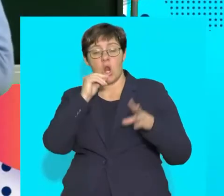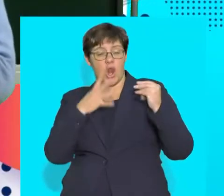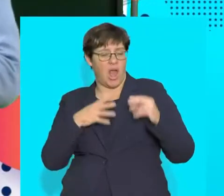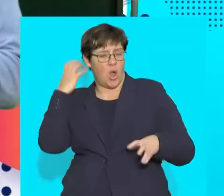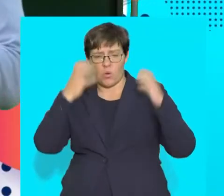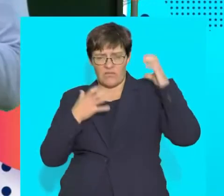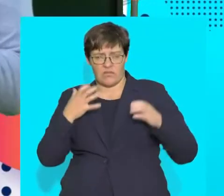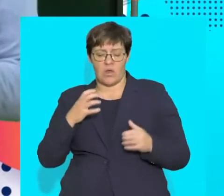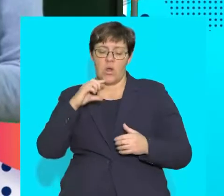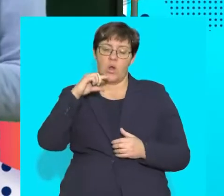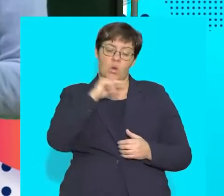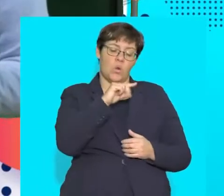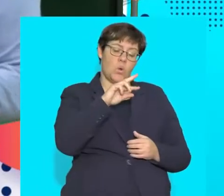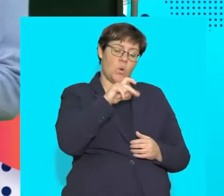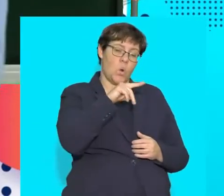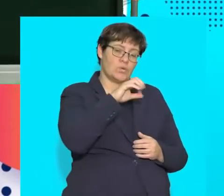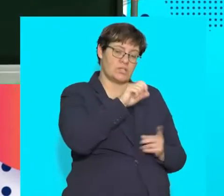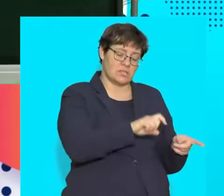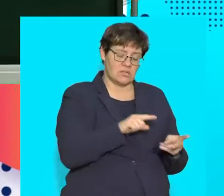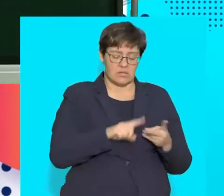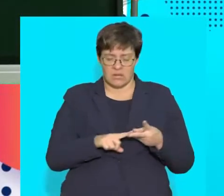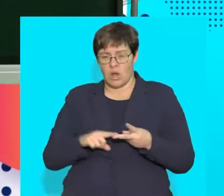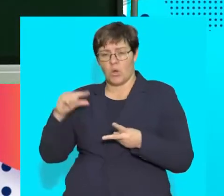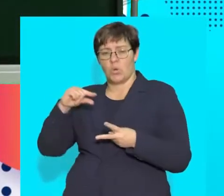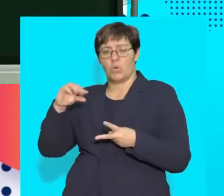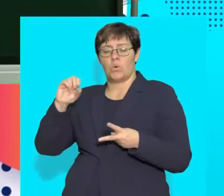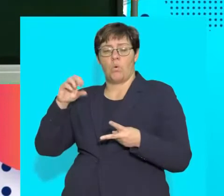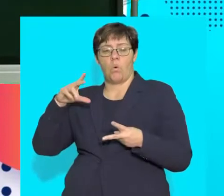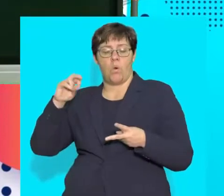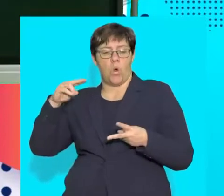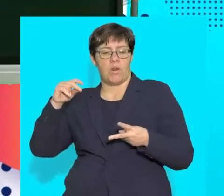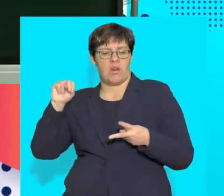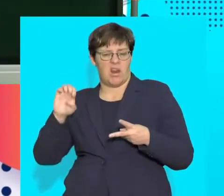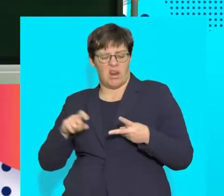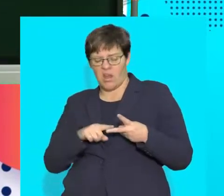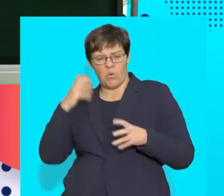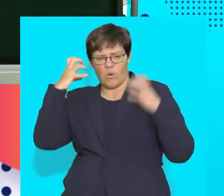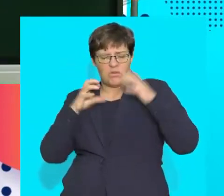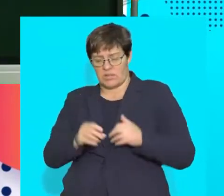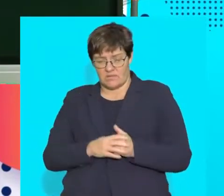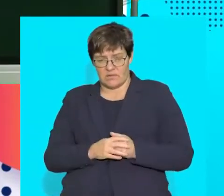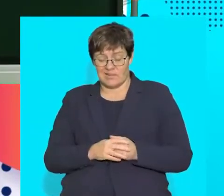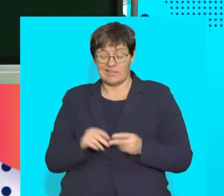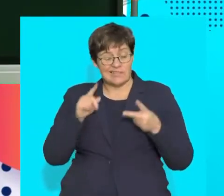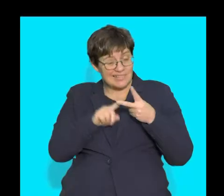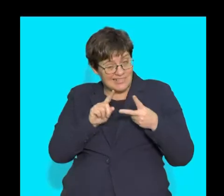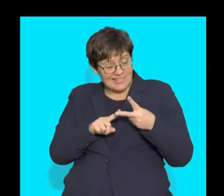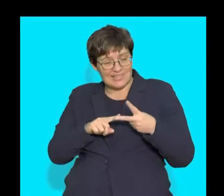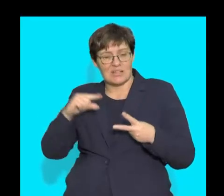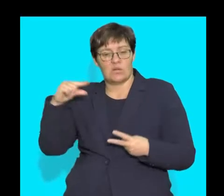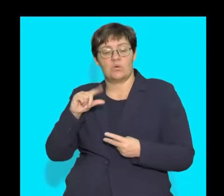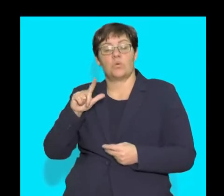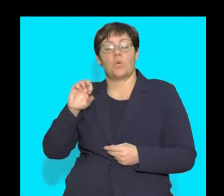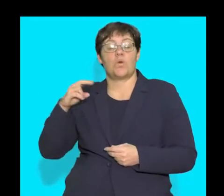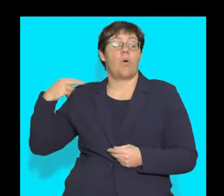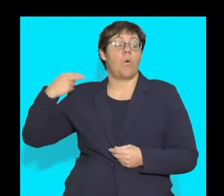that confuse glucose with the hormone glucagon. And so let's try and understand that glucagon is